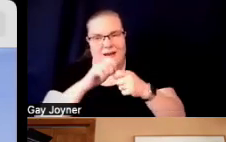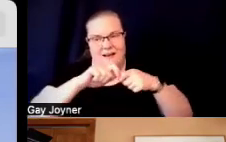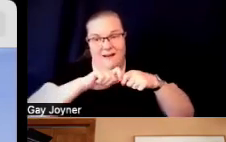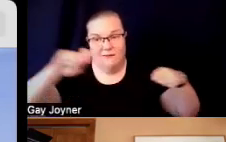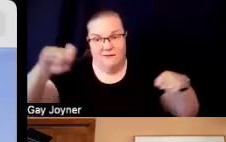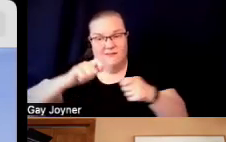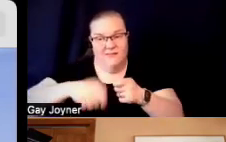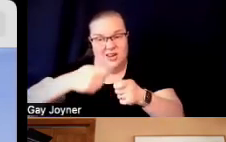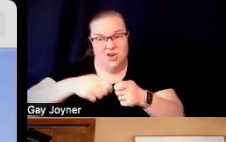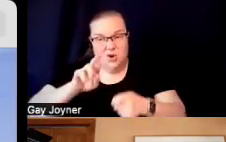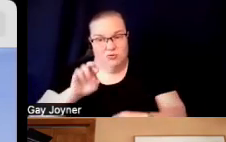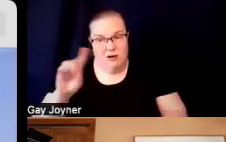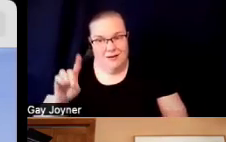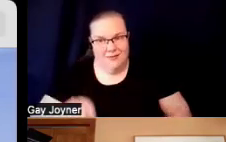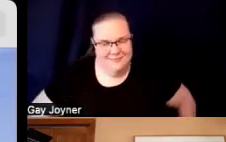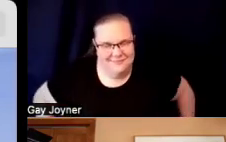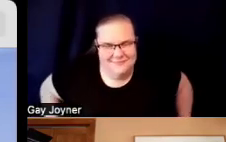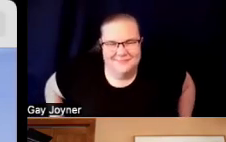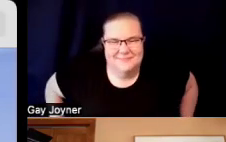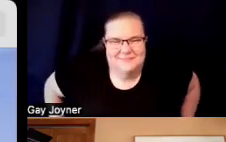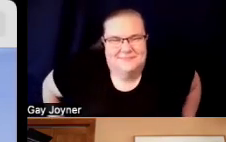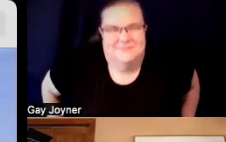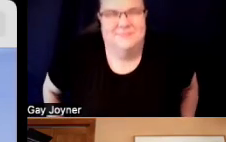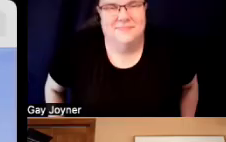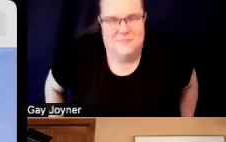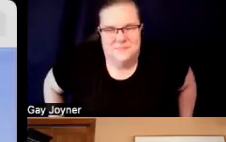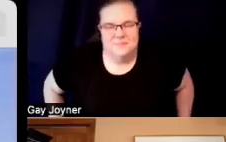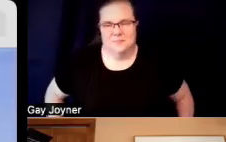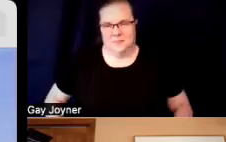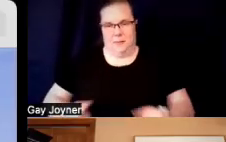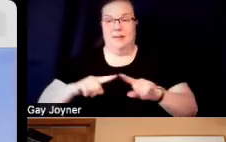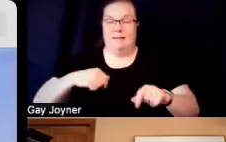Yeah. Yeah, but I keep imagining it, but